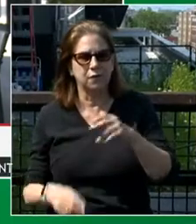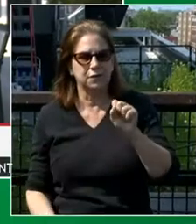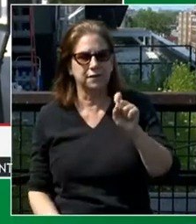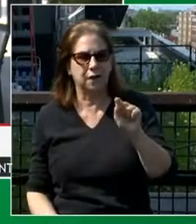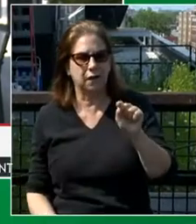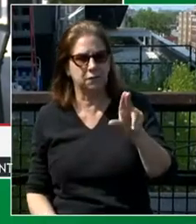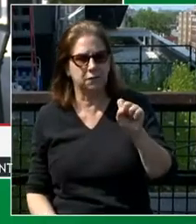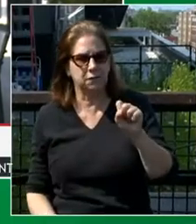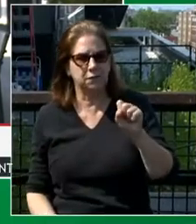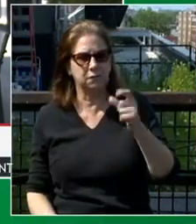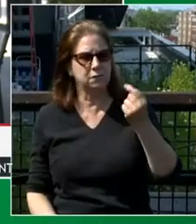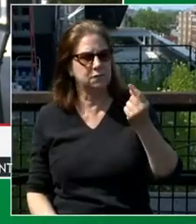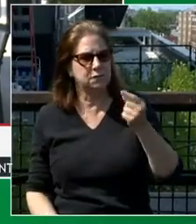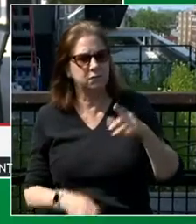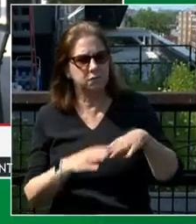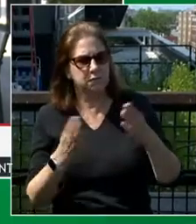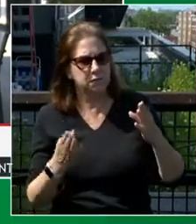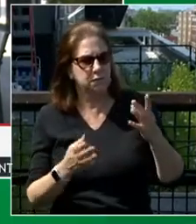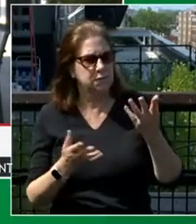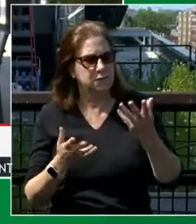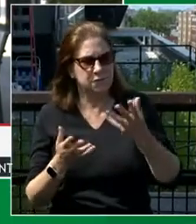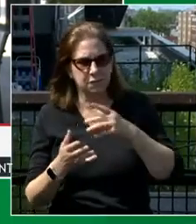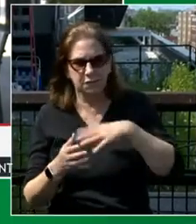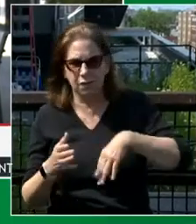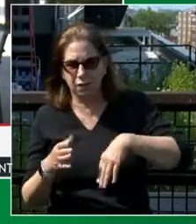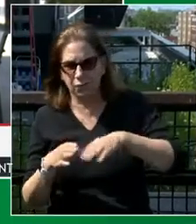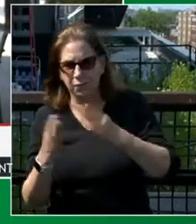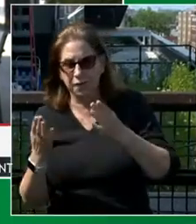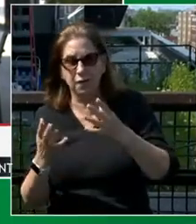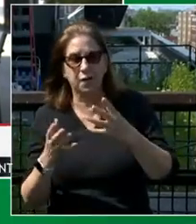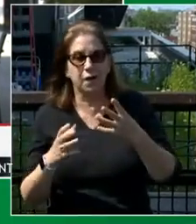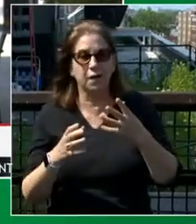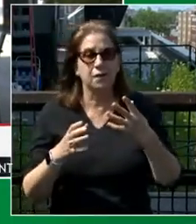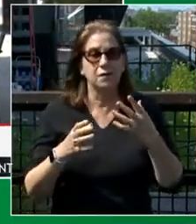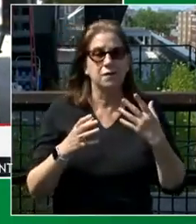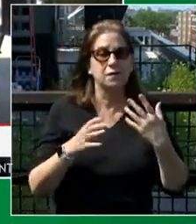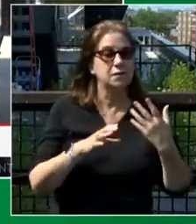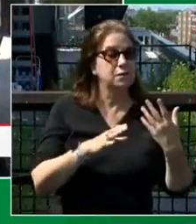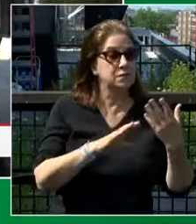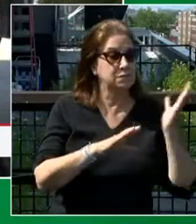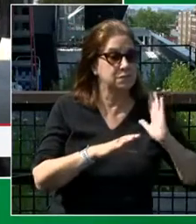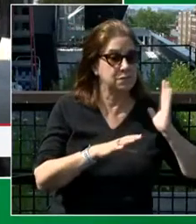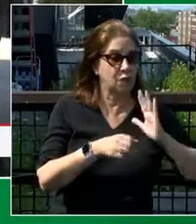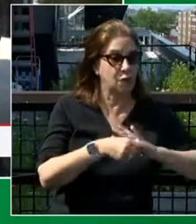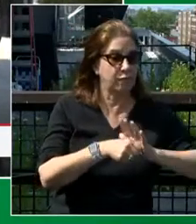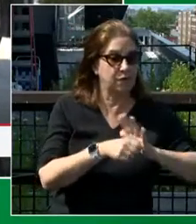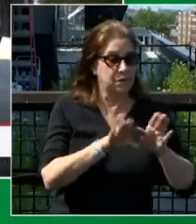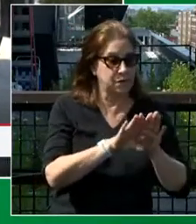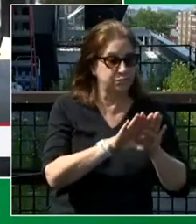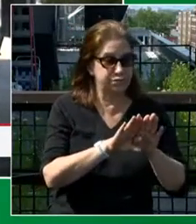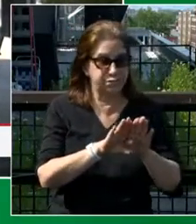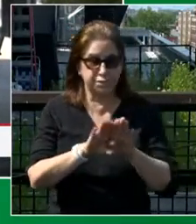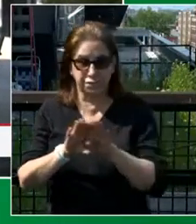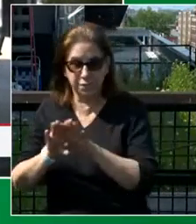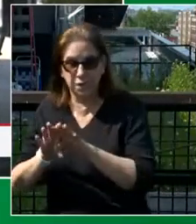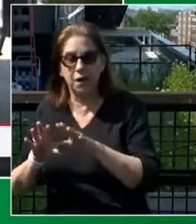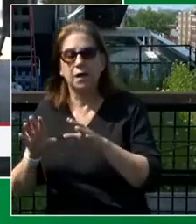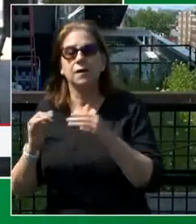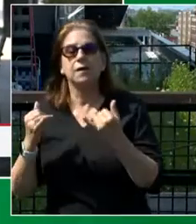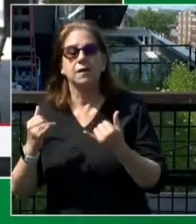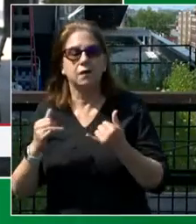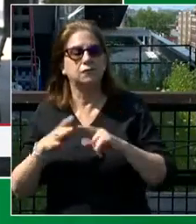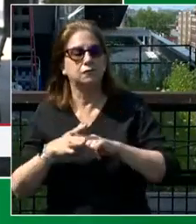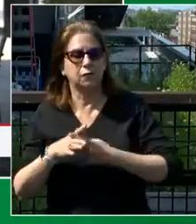with pre-pandemic protocols in place. So all those restrictions that we had in place during the during the pandemic have